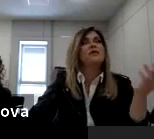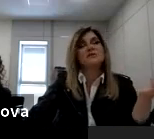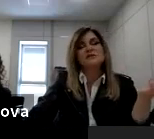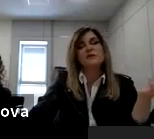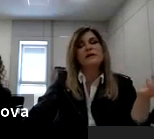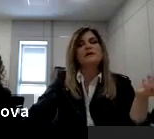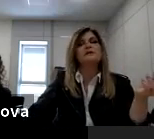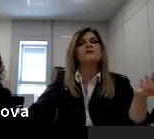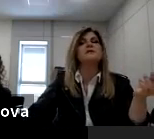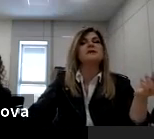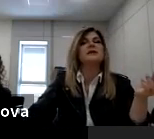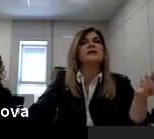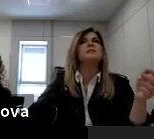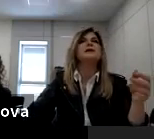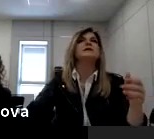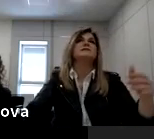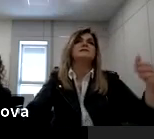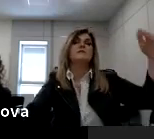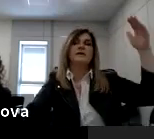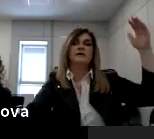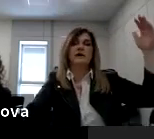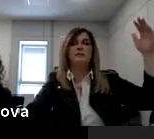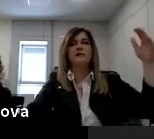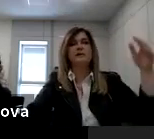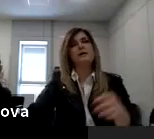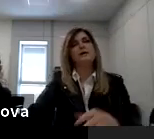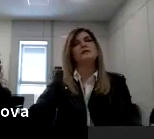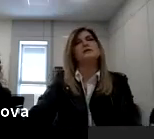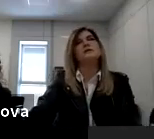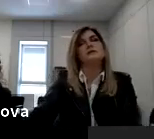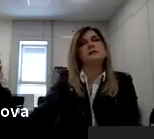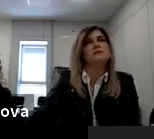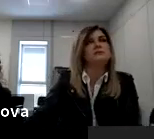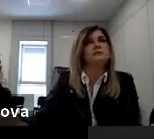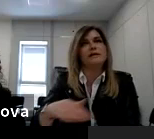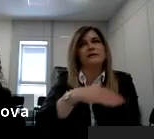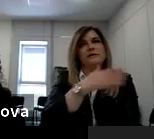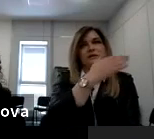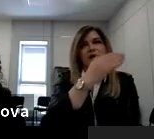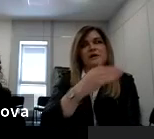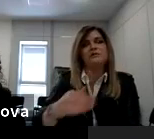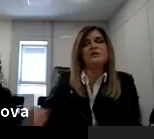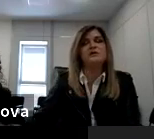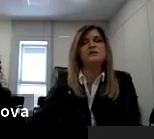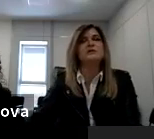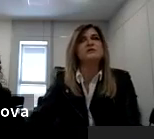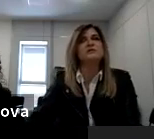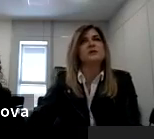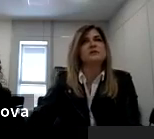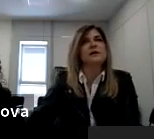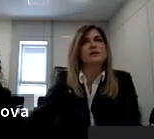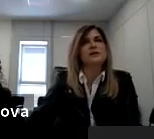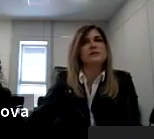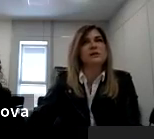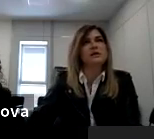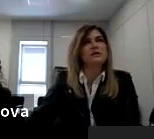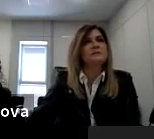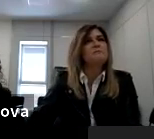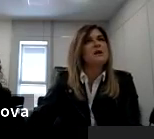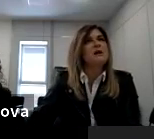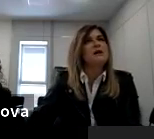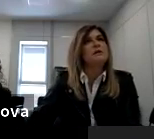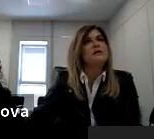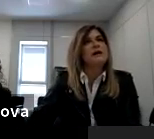at the opposite way, it can be placed somewhere up and where is high humidity. So that's why we need to make